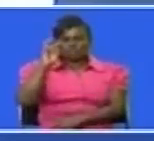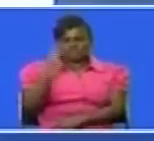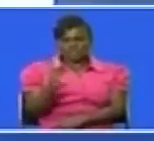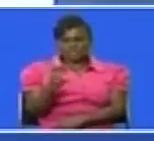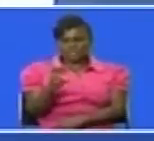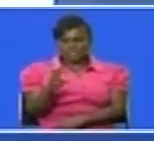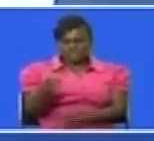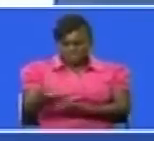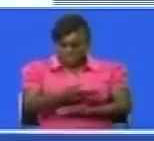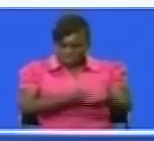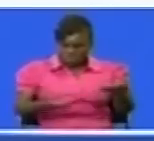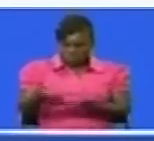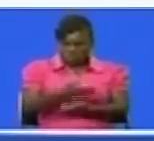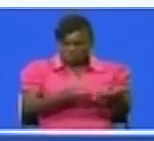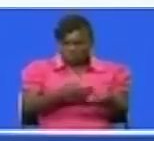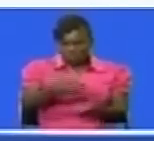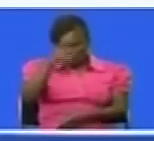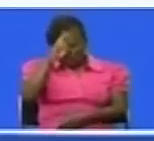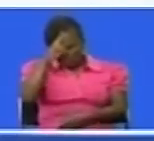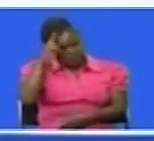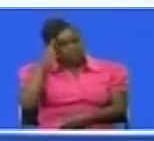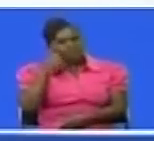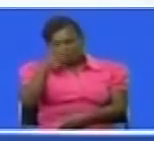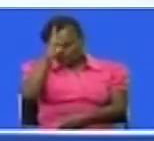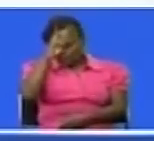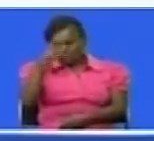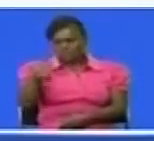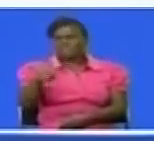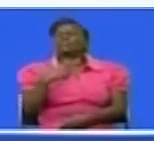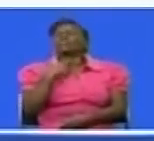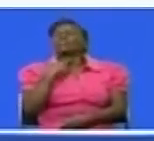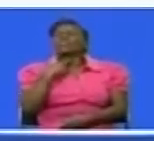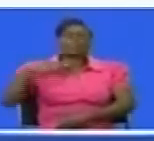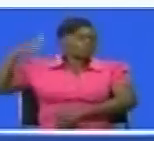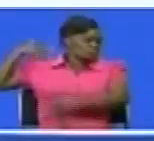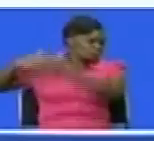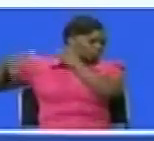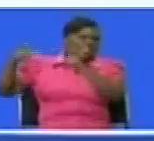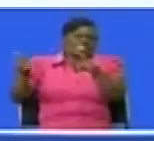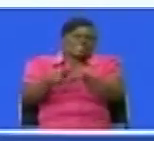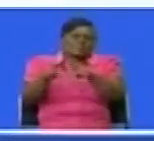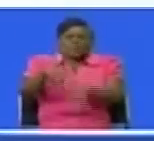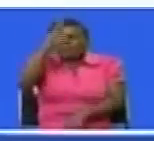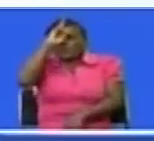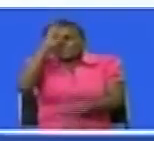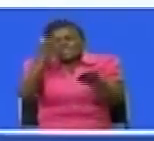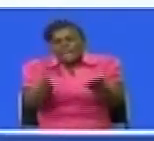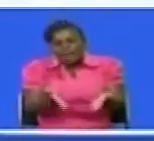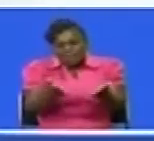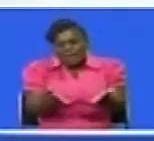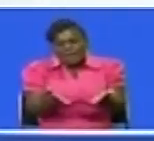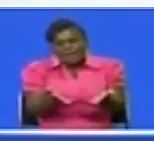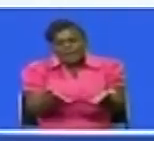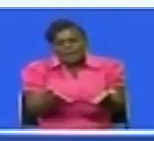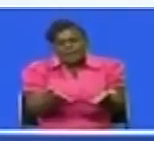when it discusses the police. You know, it says the police from colonial days are still the same guys we are dealing with. All right, okay. You know, Dennis? A